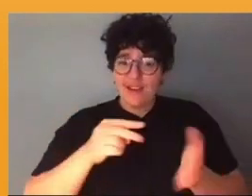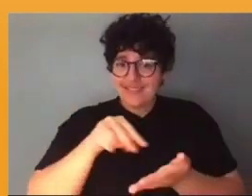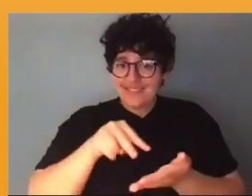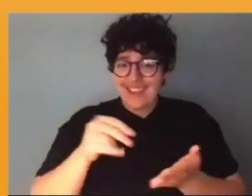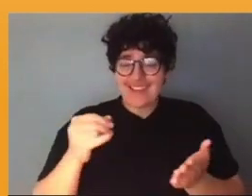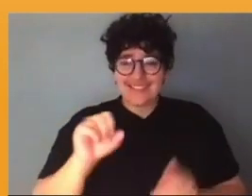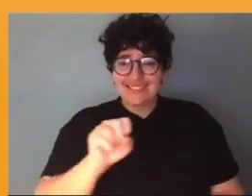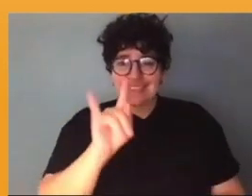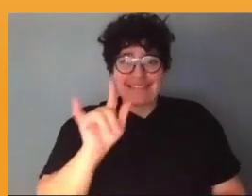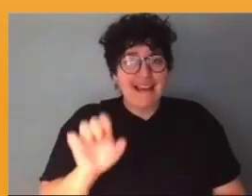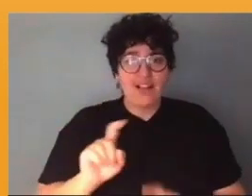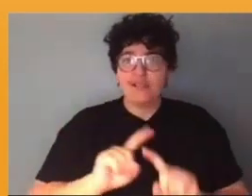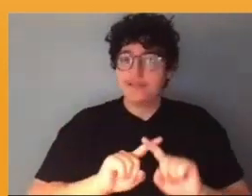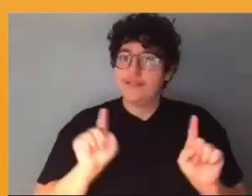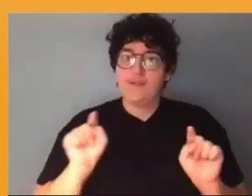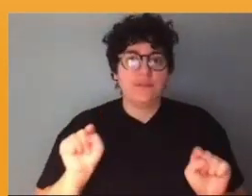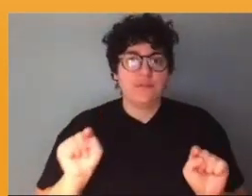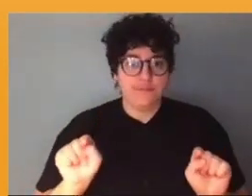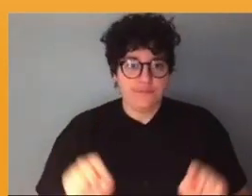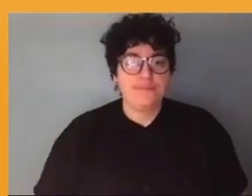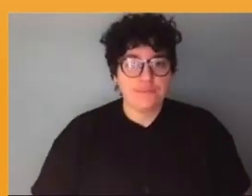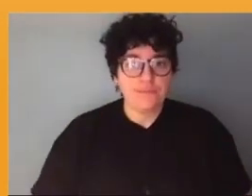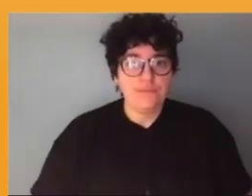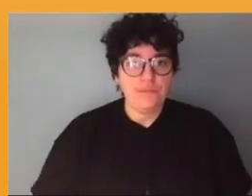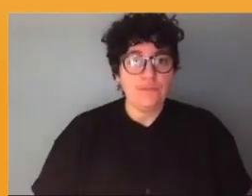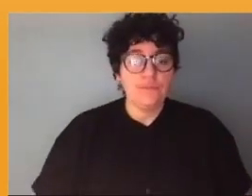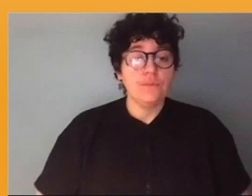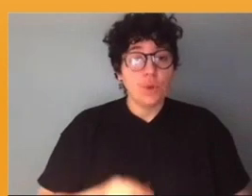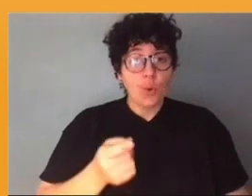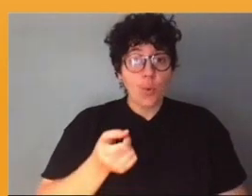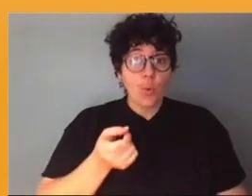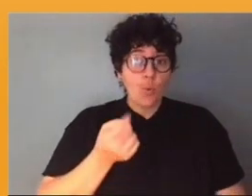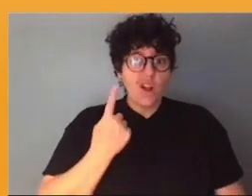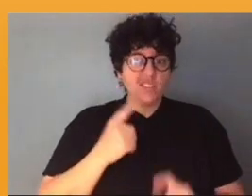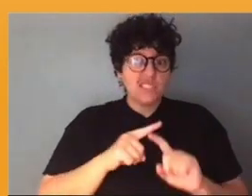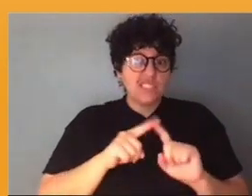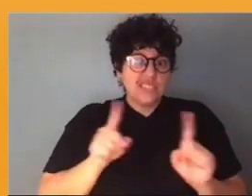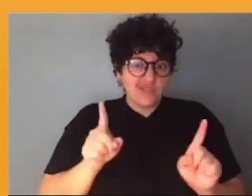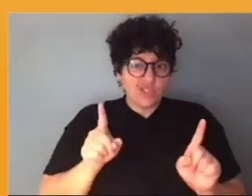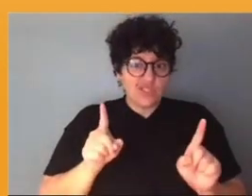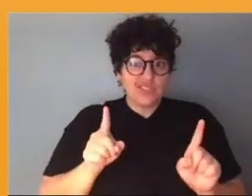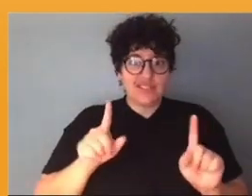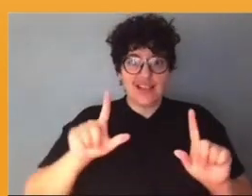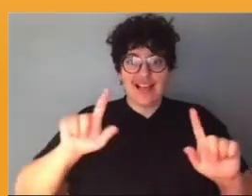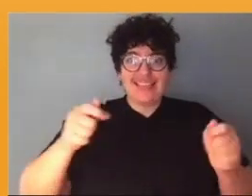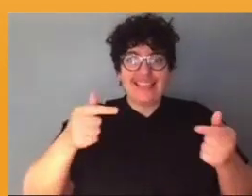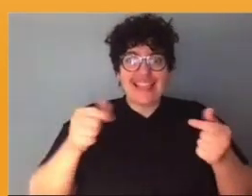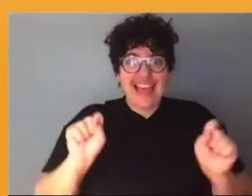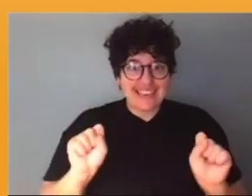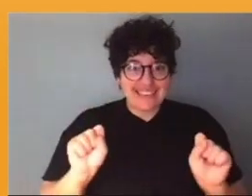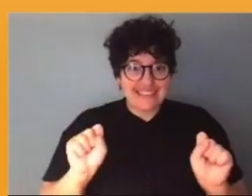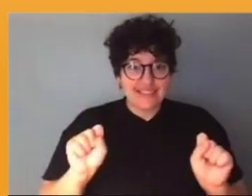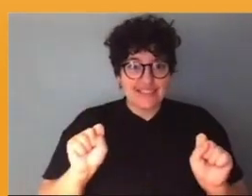One of the main differences with our legs, the feet.